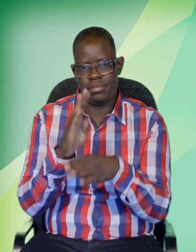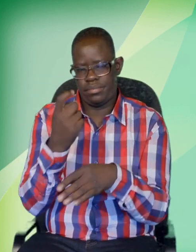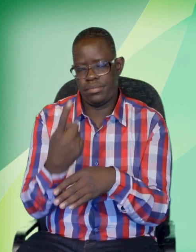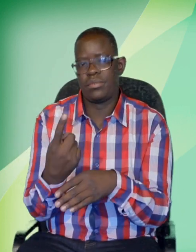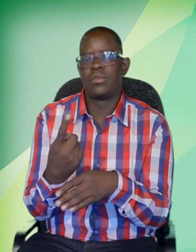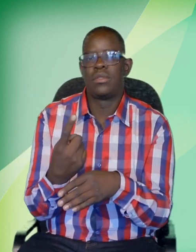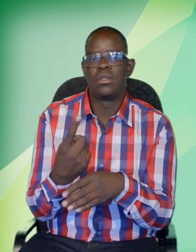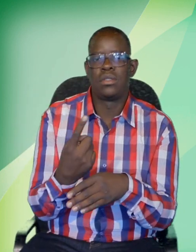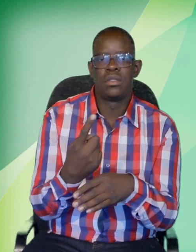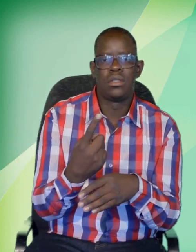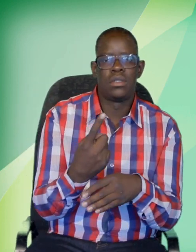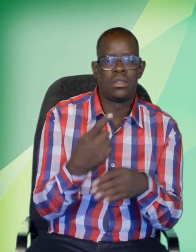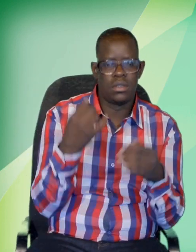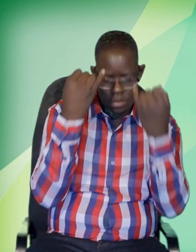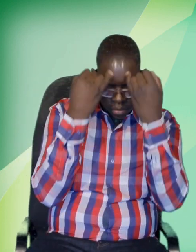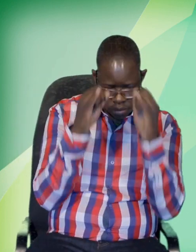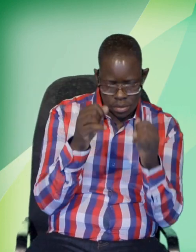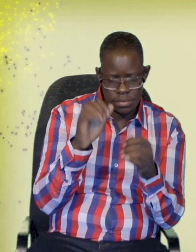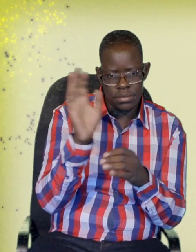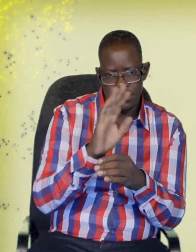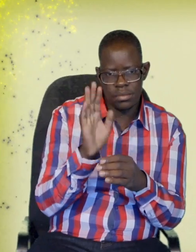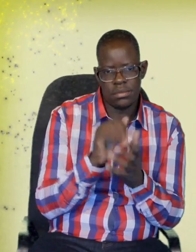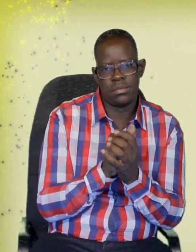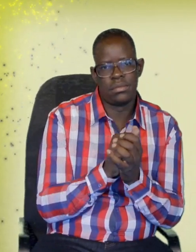And with that last bit of advice, it's time to say goodbye.